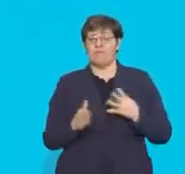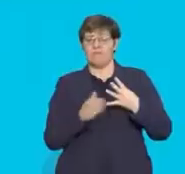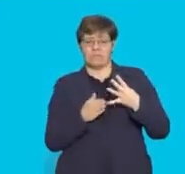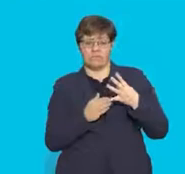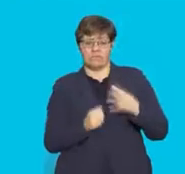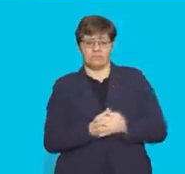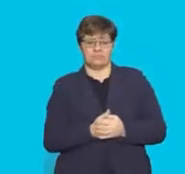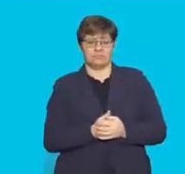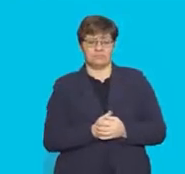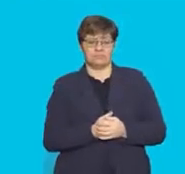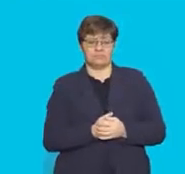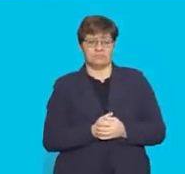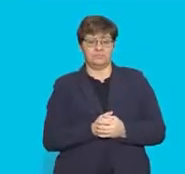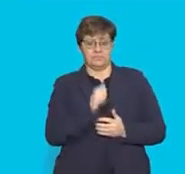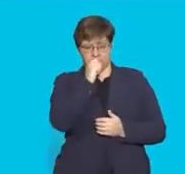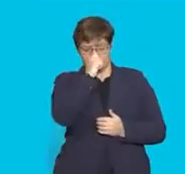four.